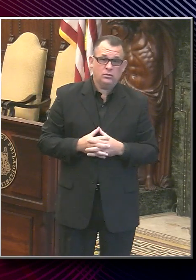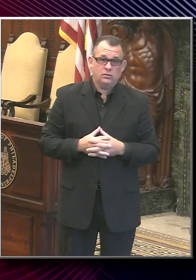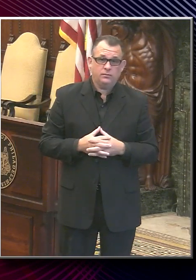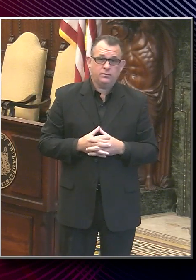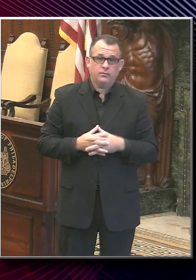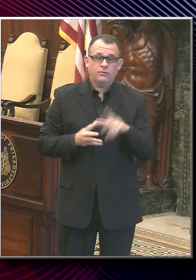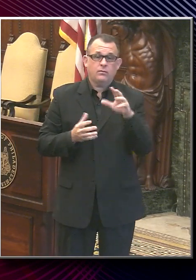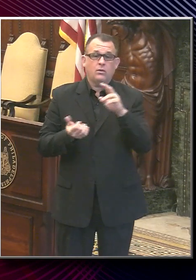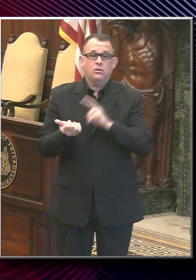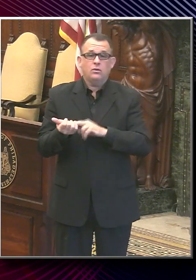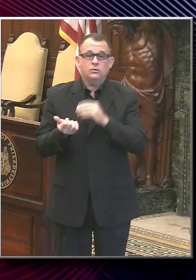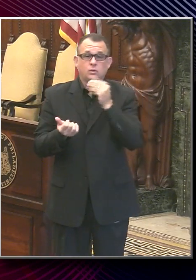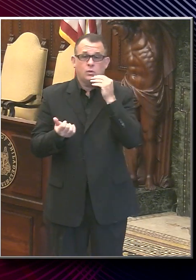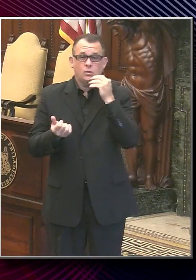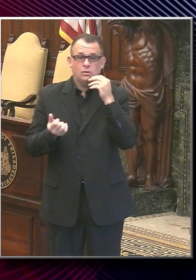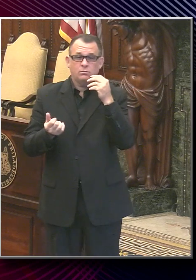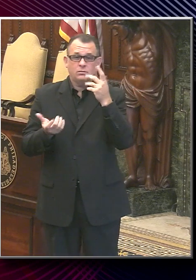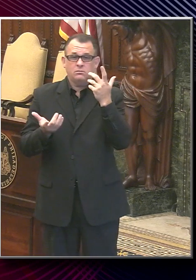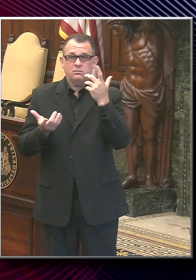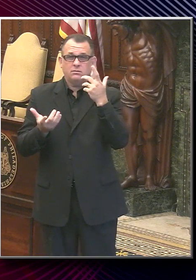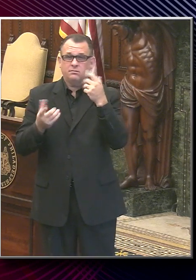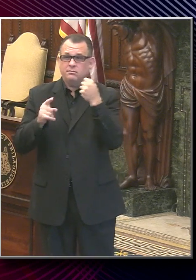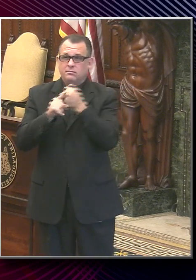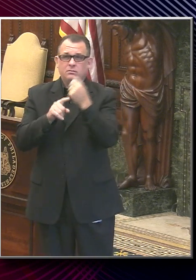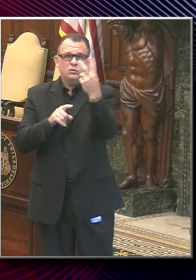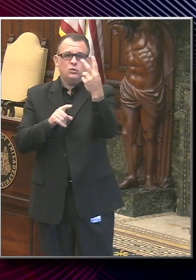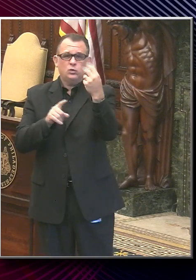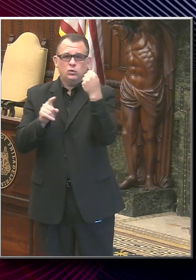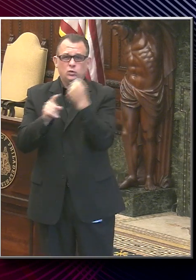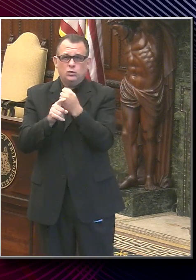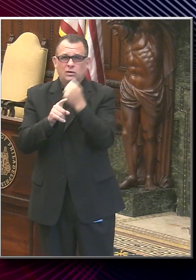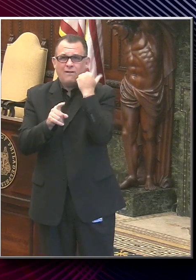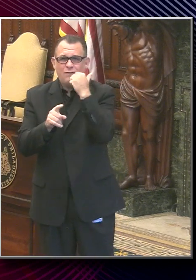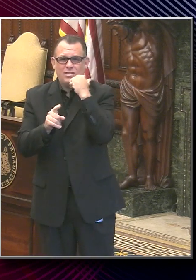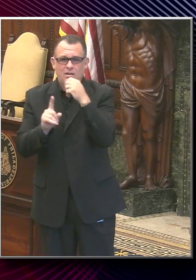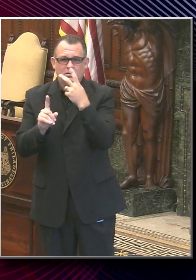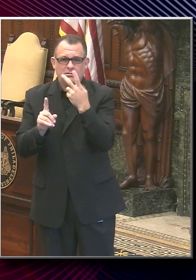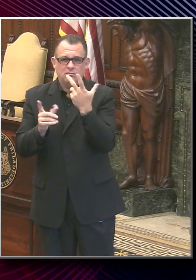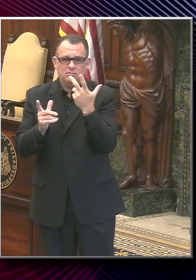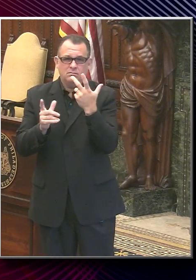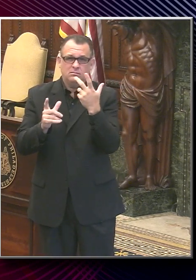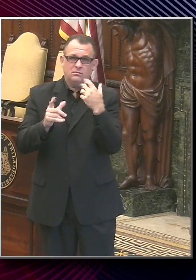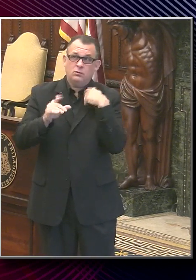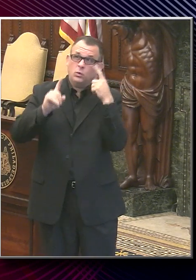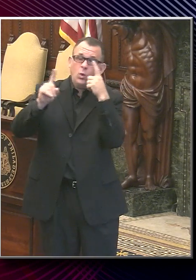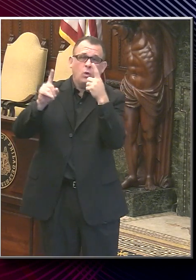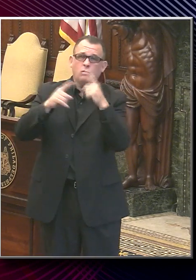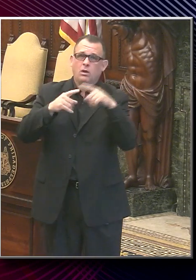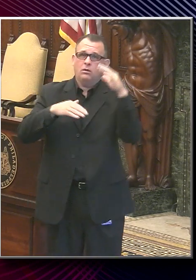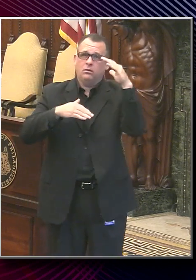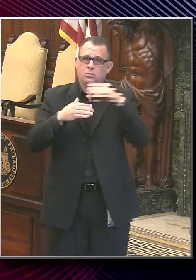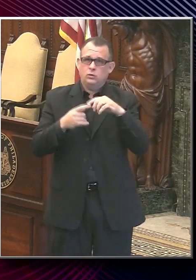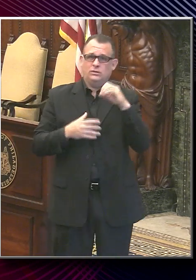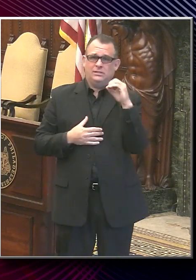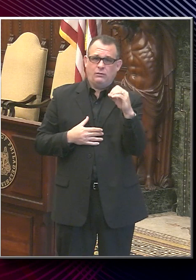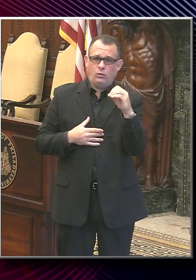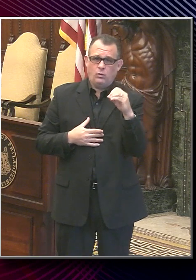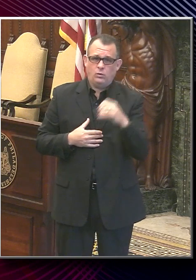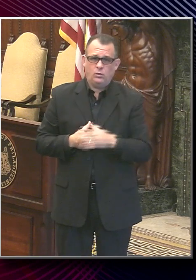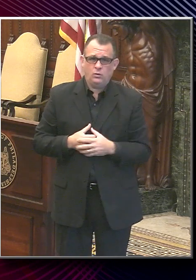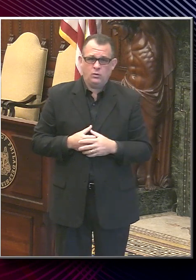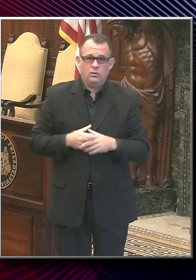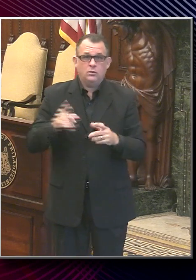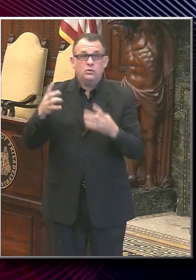getting about 2 cases per day citywide. That's a very low number. We want to have it be 0 if we could. We're watching that very closely. And in the city's